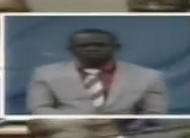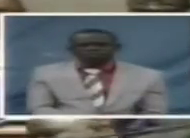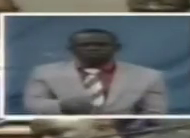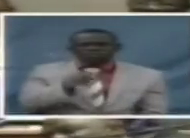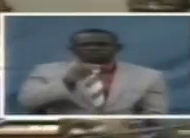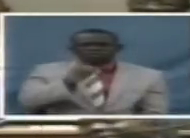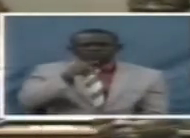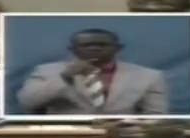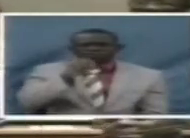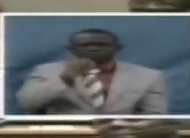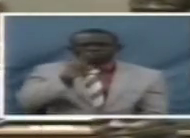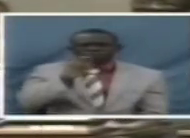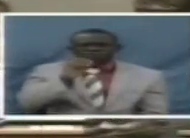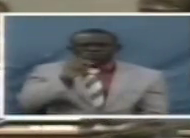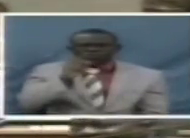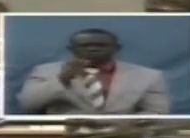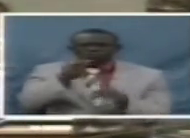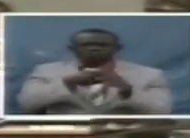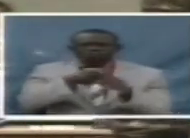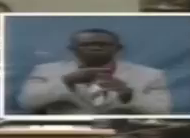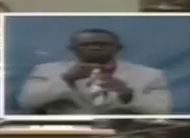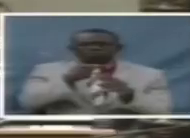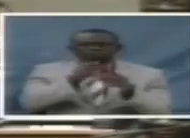I bring you greetings from Porokoso, Honorable Kambwe.